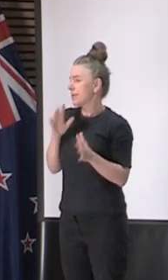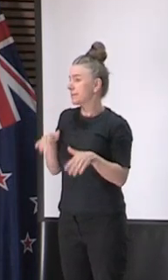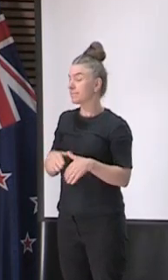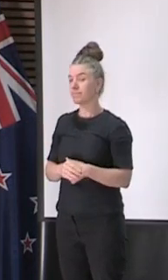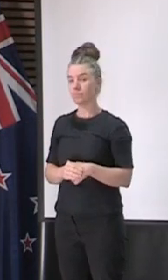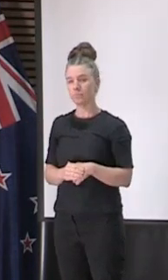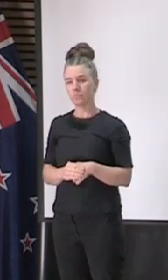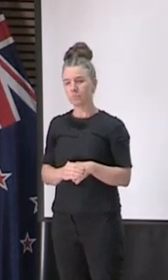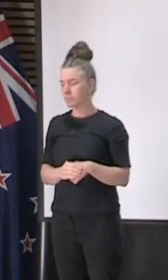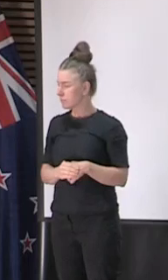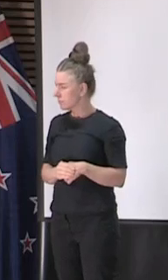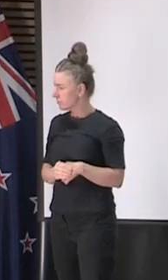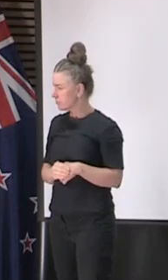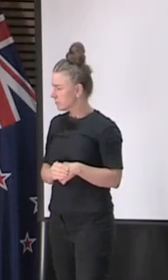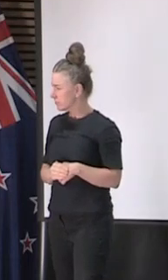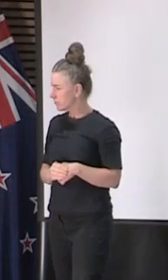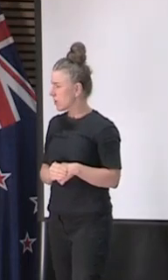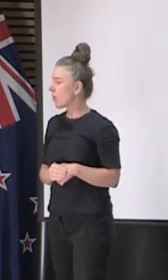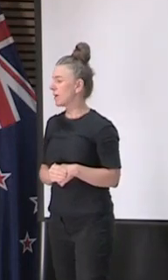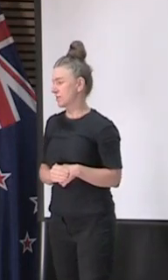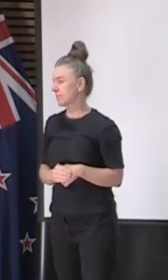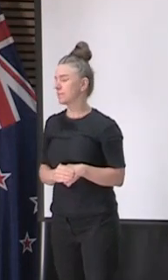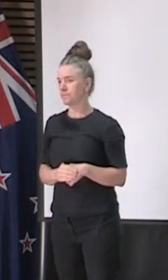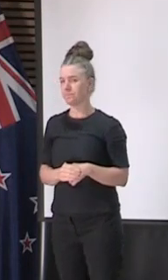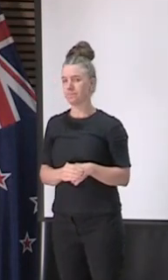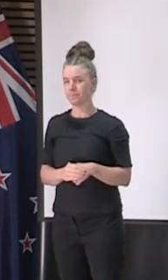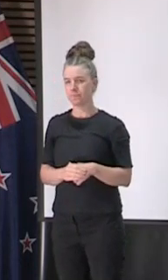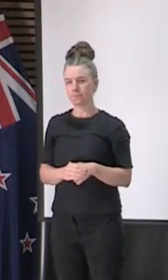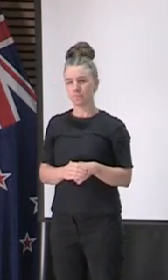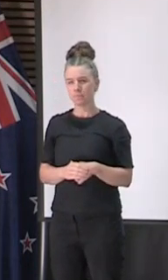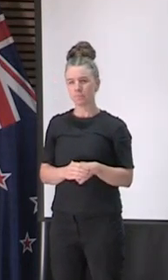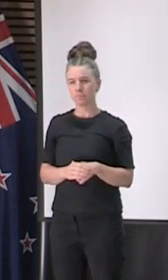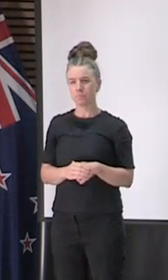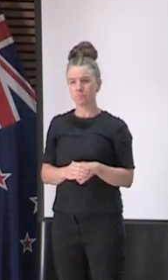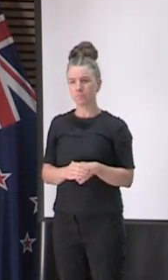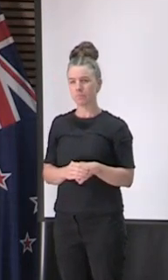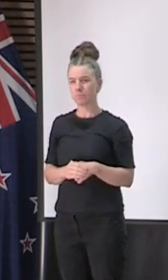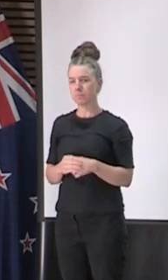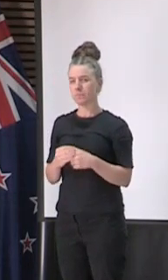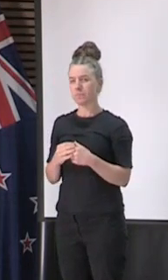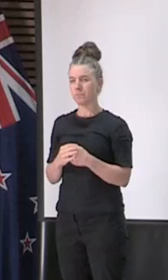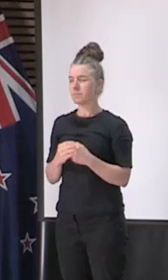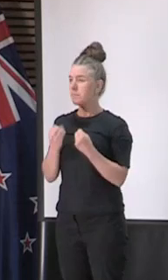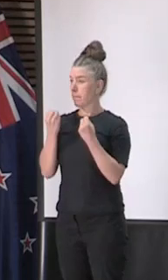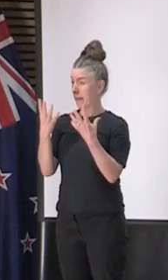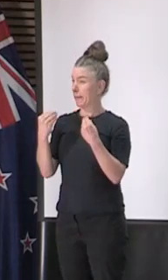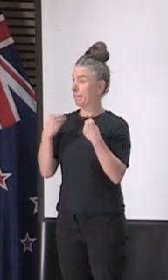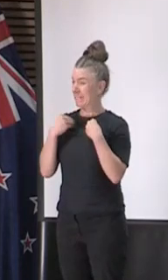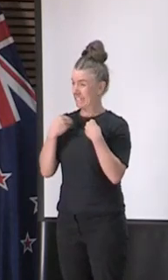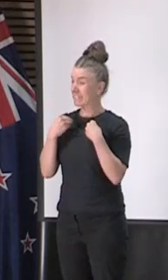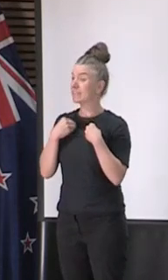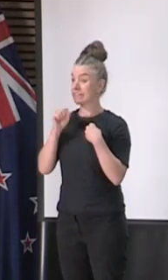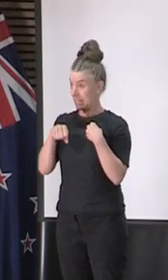signal of a successor to businesses, because they've now got 4 weeks left and a lot of them are having to give 4 week redundancy notice